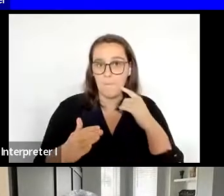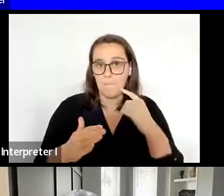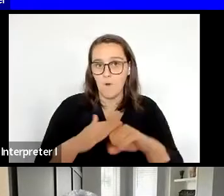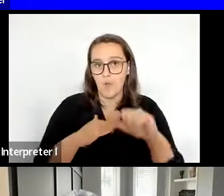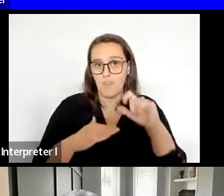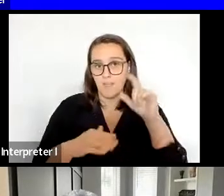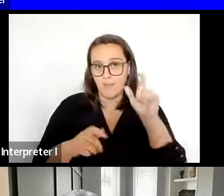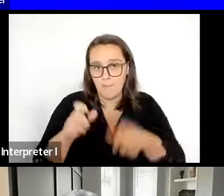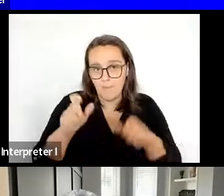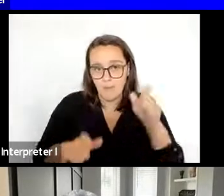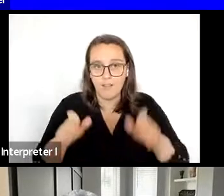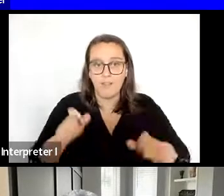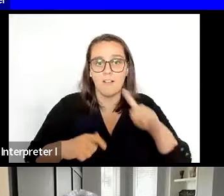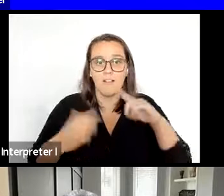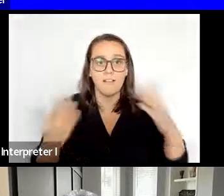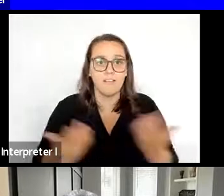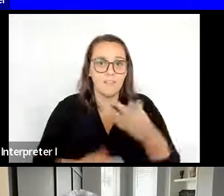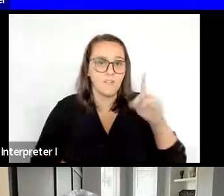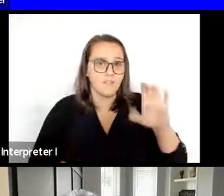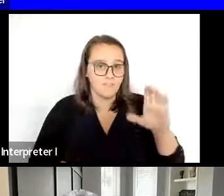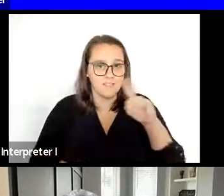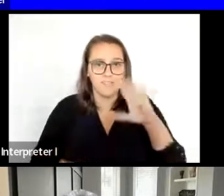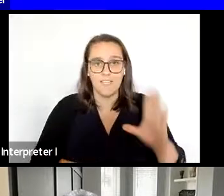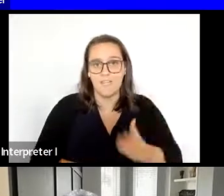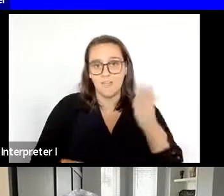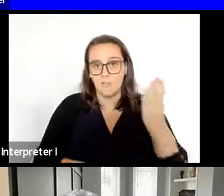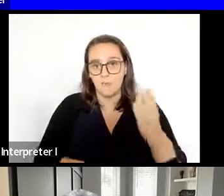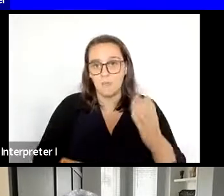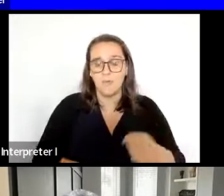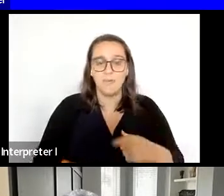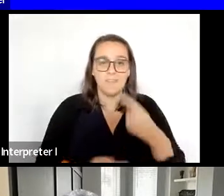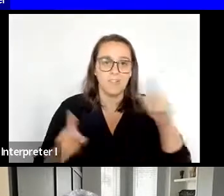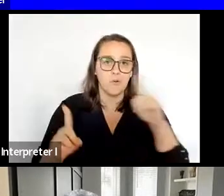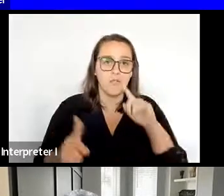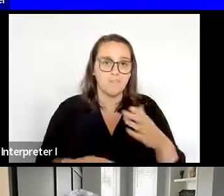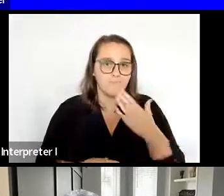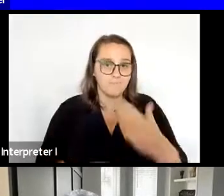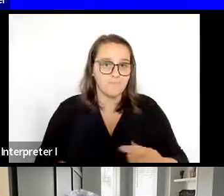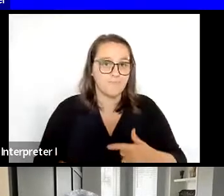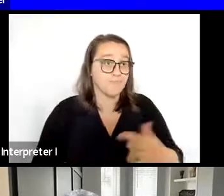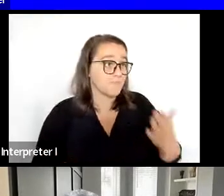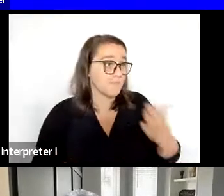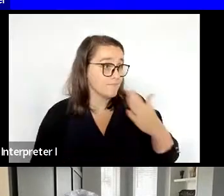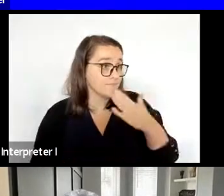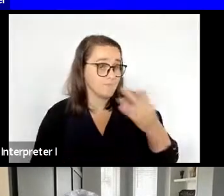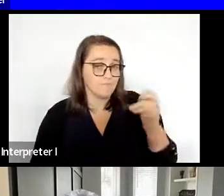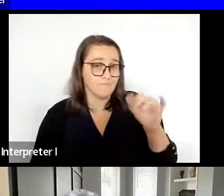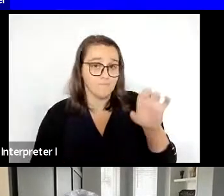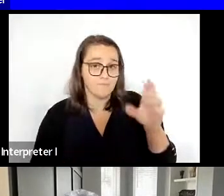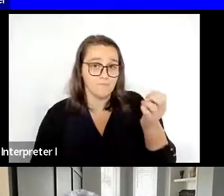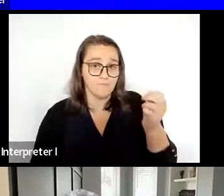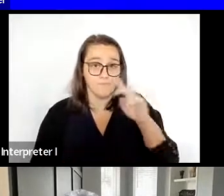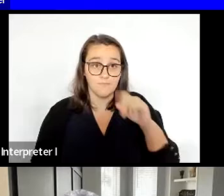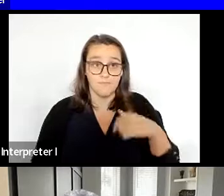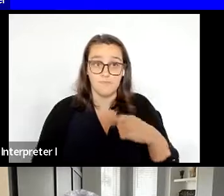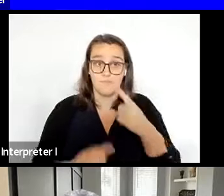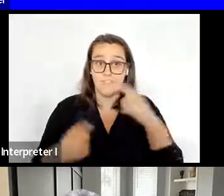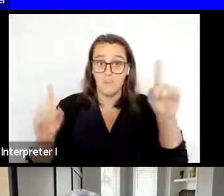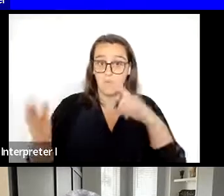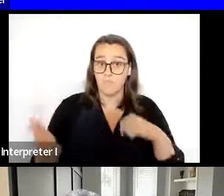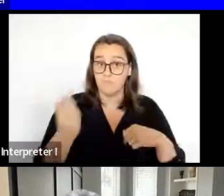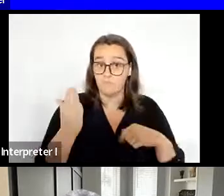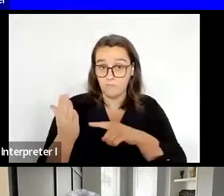with that, Mr. Chairman, I move the declaration. Thank you, Councilmember Henderson. We have the declaration before us. Is there discussion?